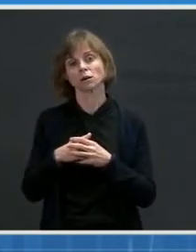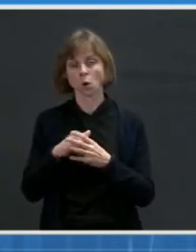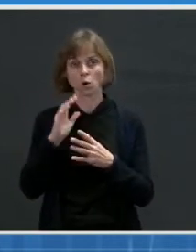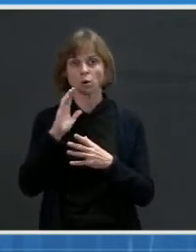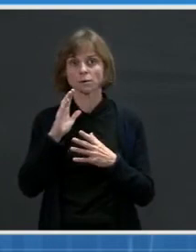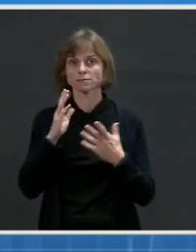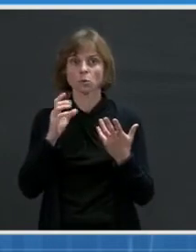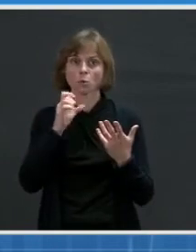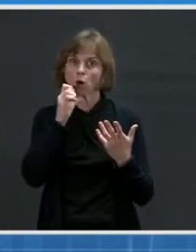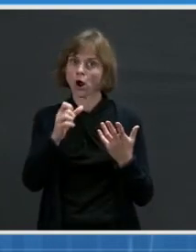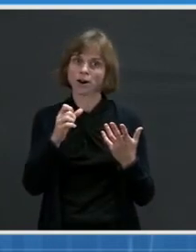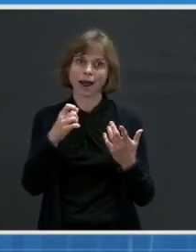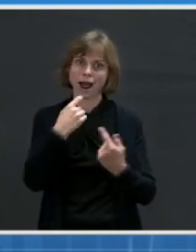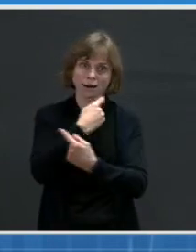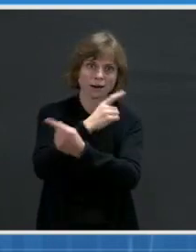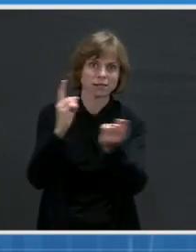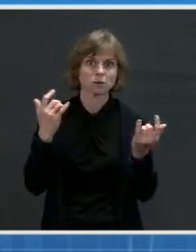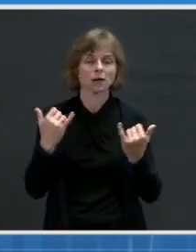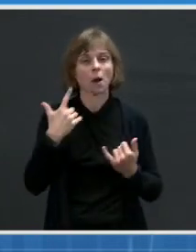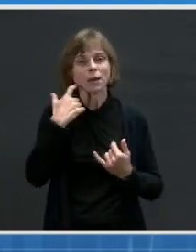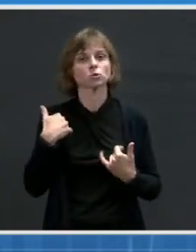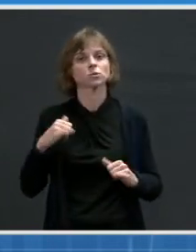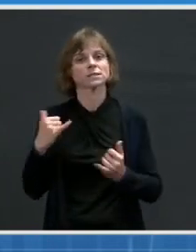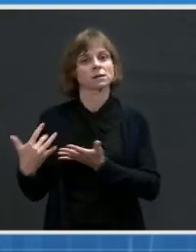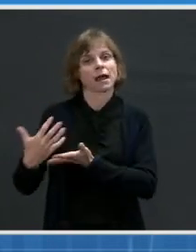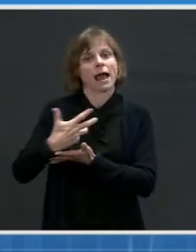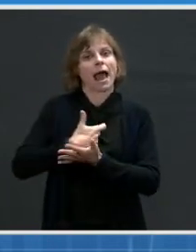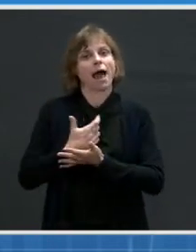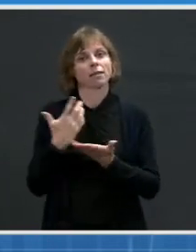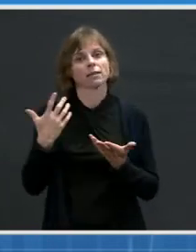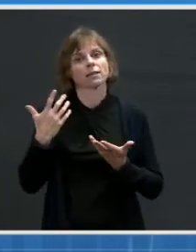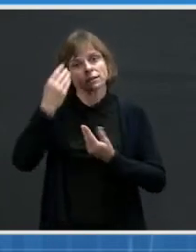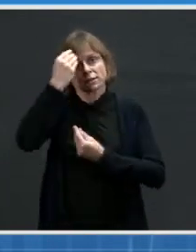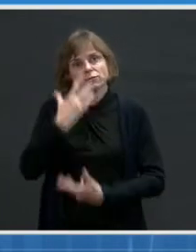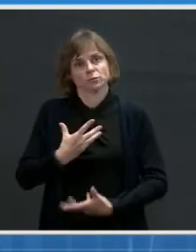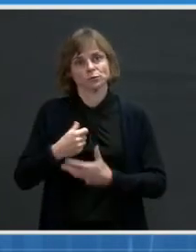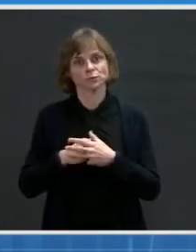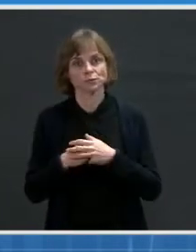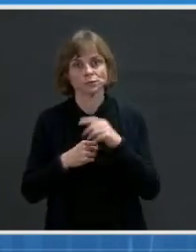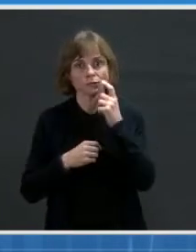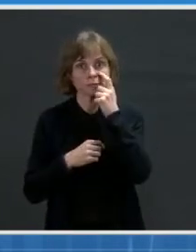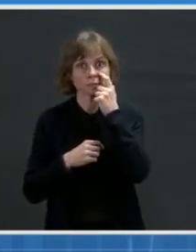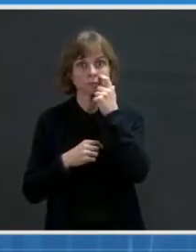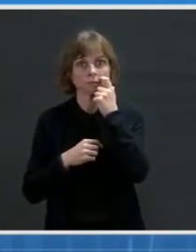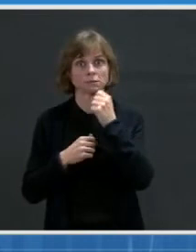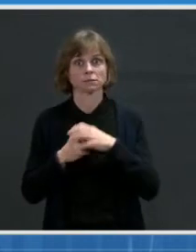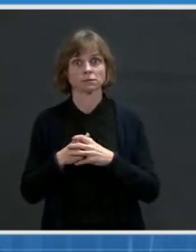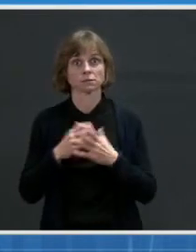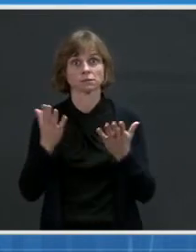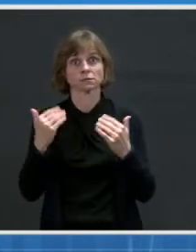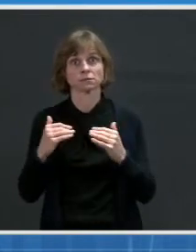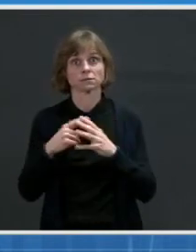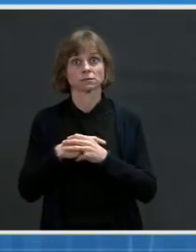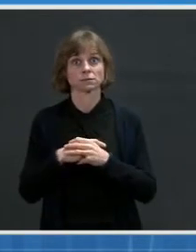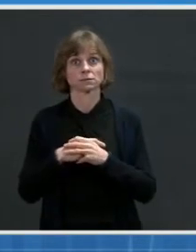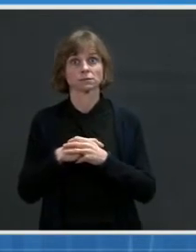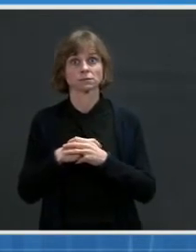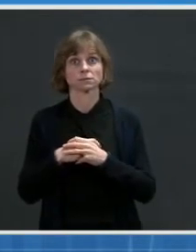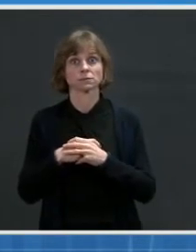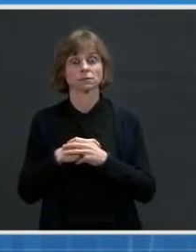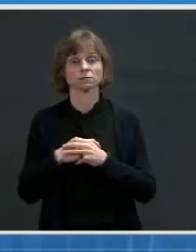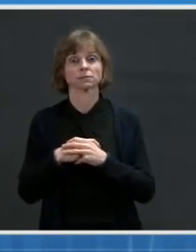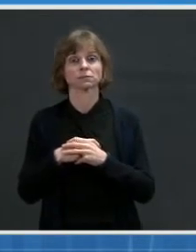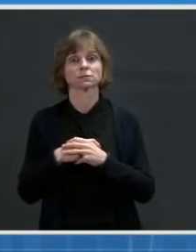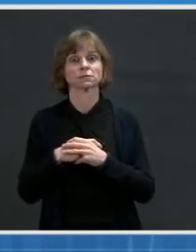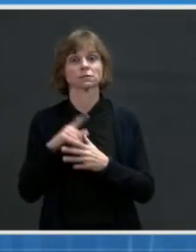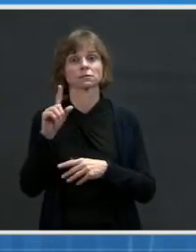because we are continuing to accumulate mortality, unfortunately. Okay. Next question. Last question,